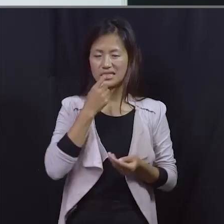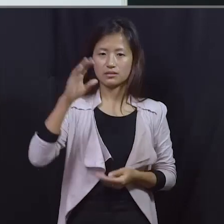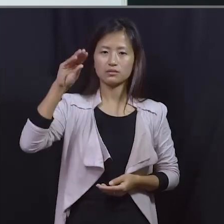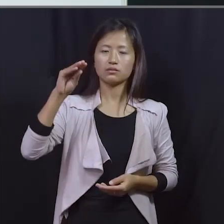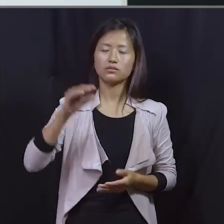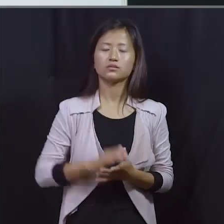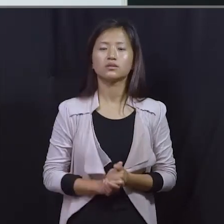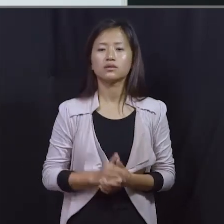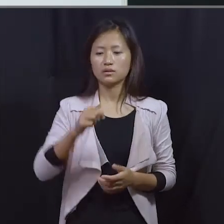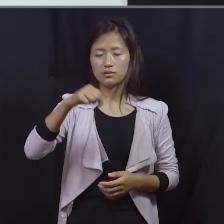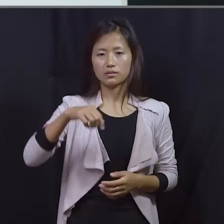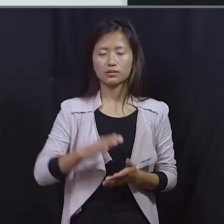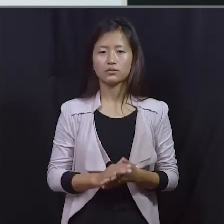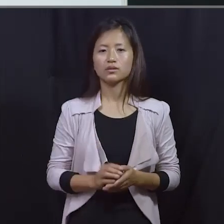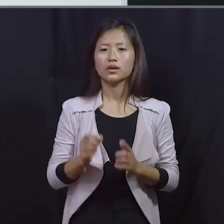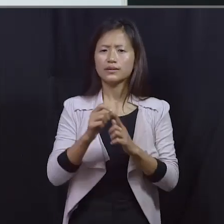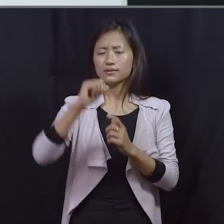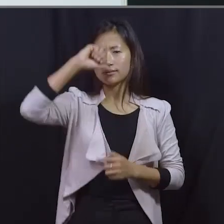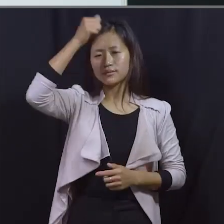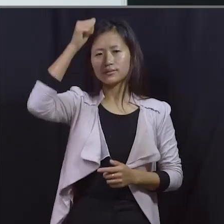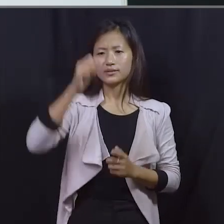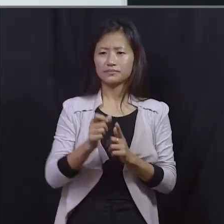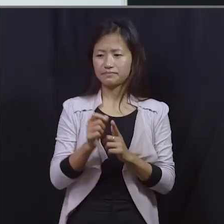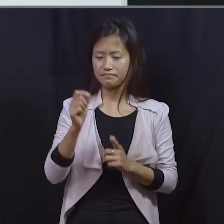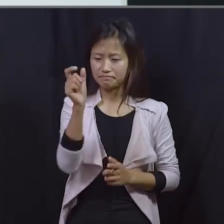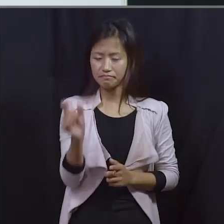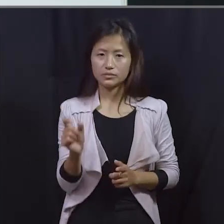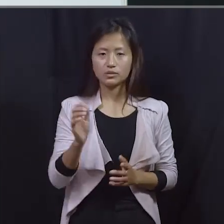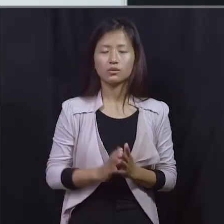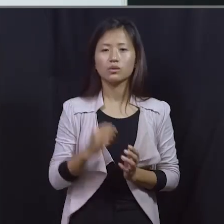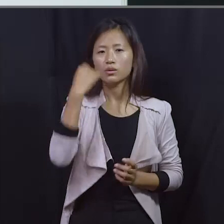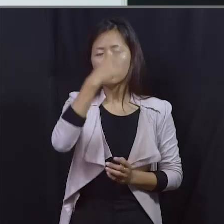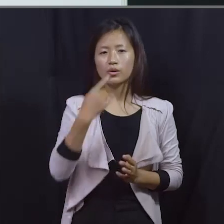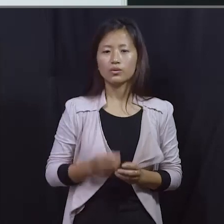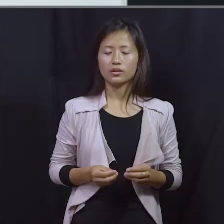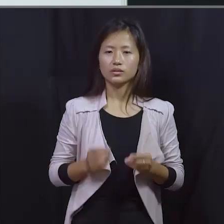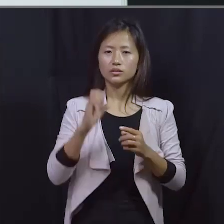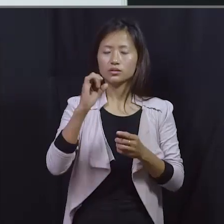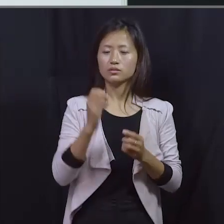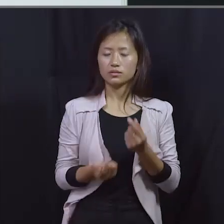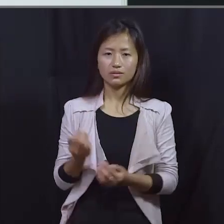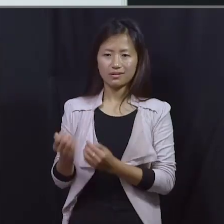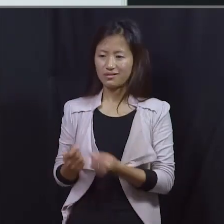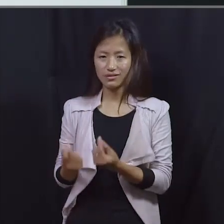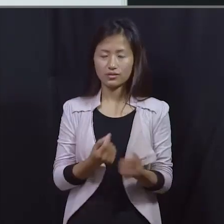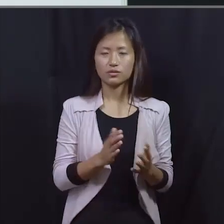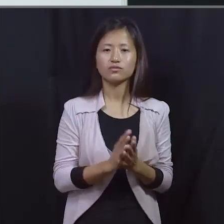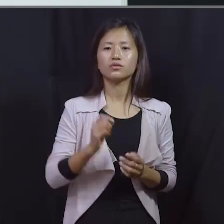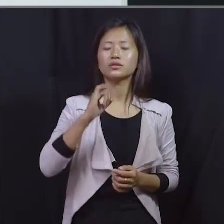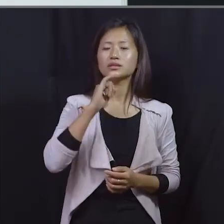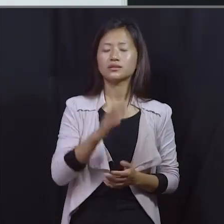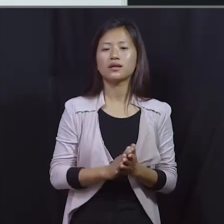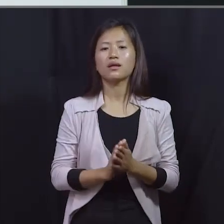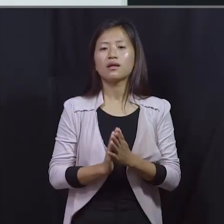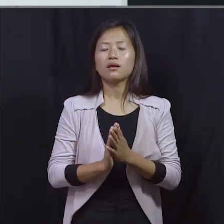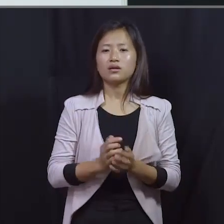that way, here the Indian peasants who were cultivating cotton, who took loan from the moneylenders, from the zamindars